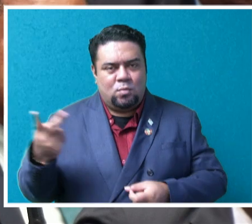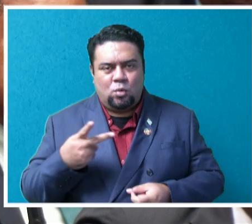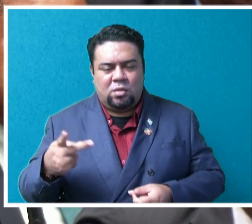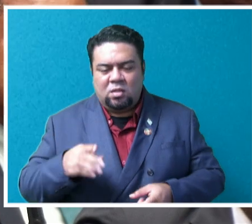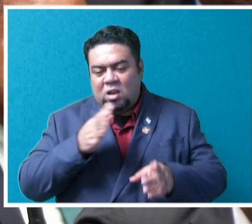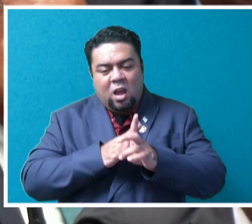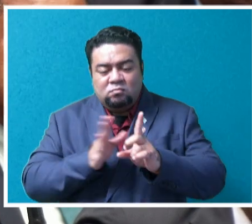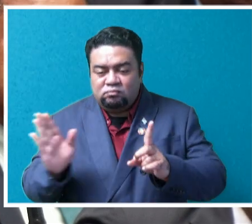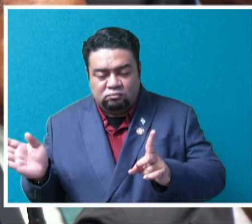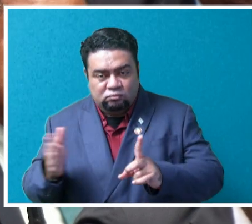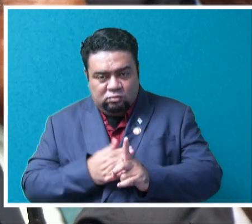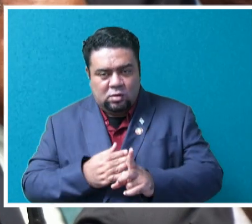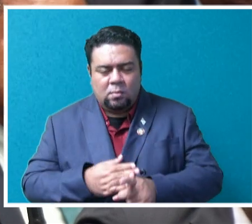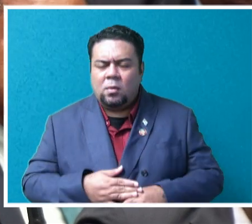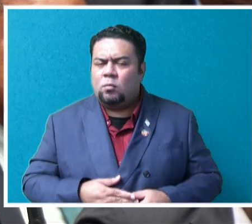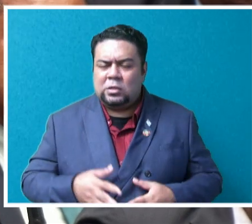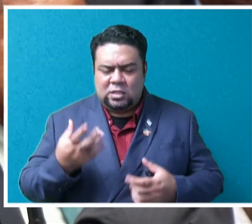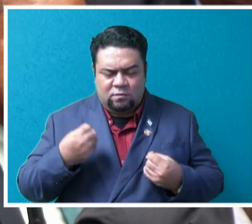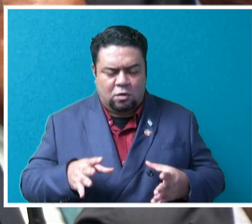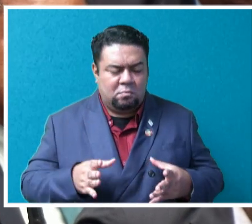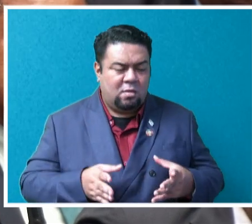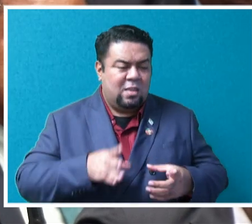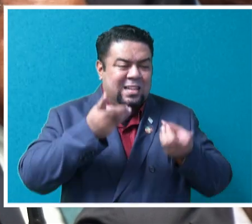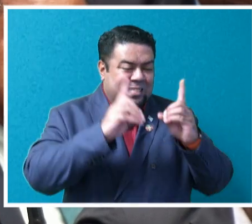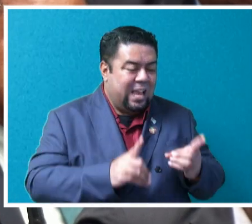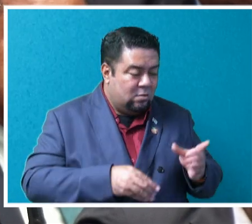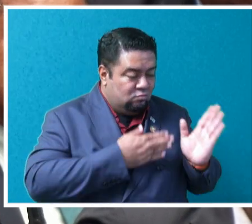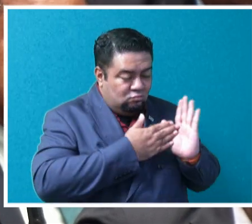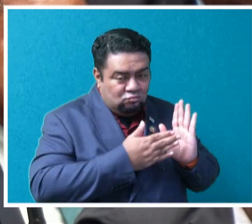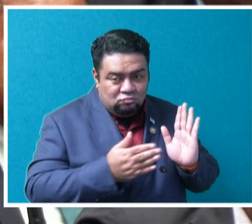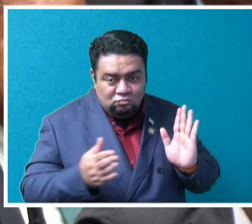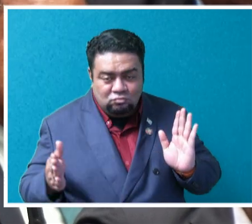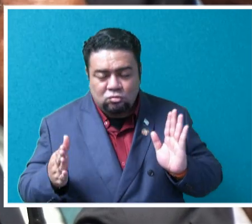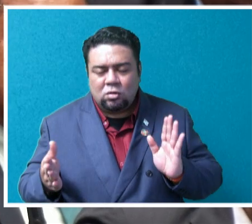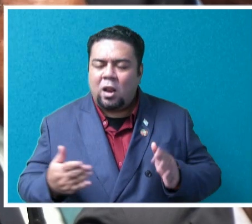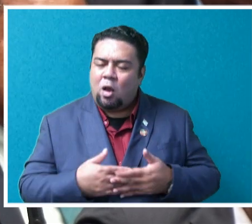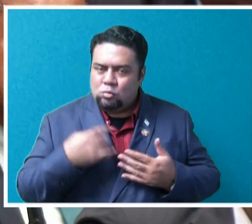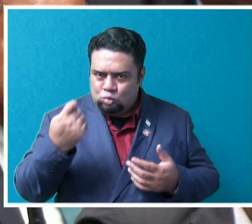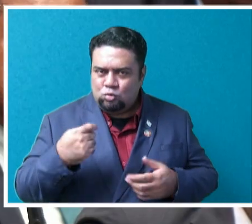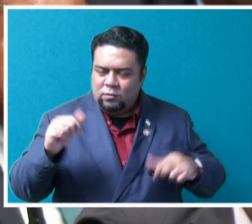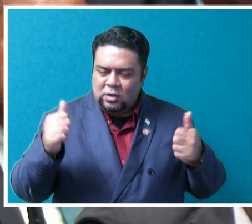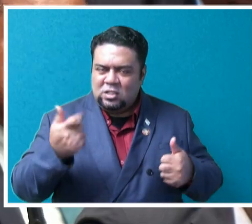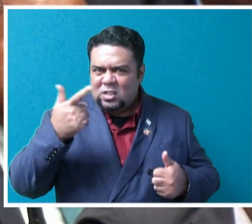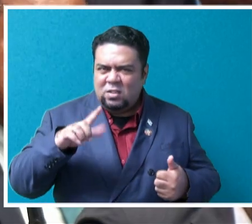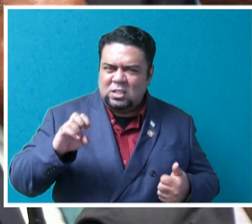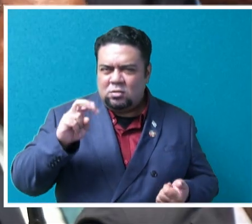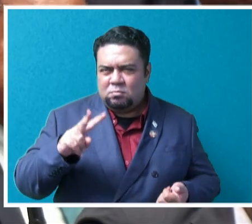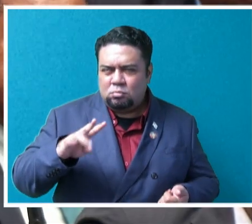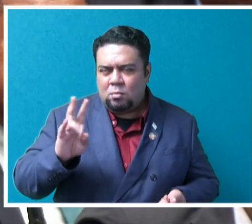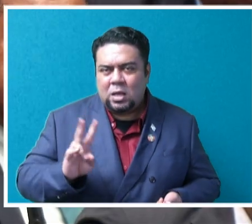design stage to approximately 70% completion, are already generating